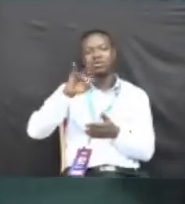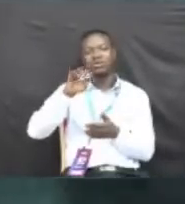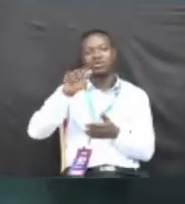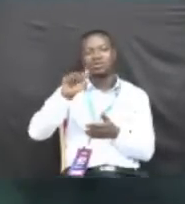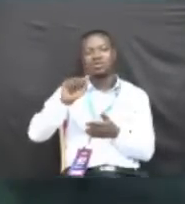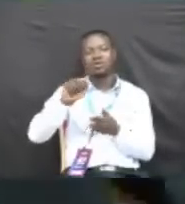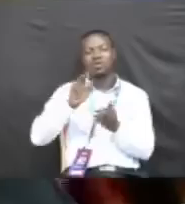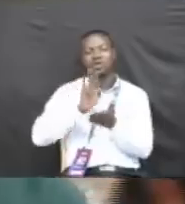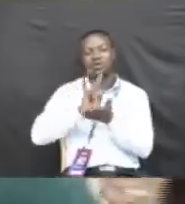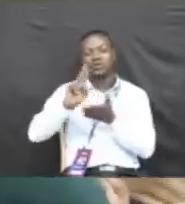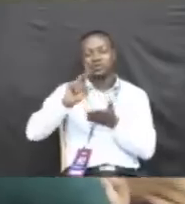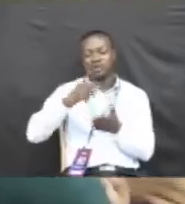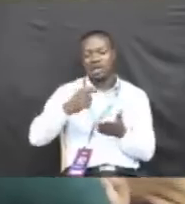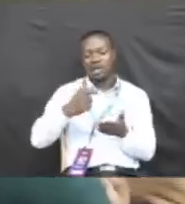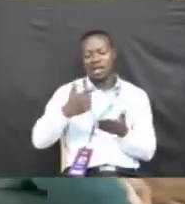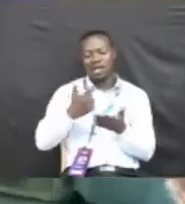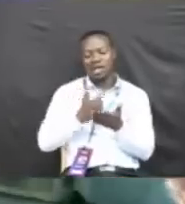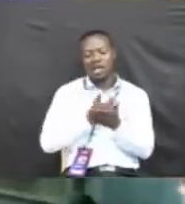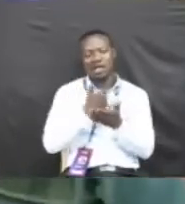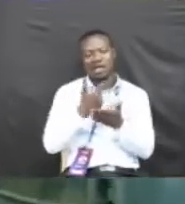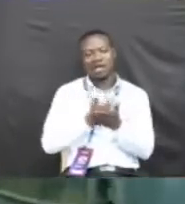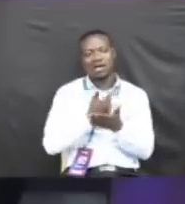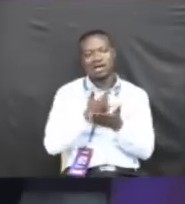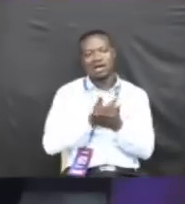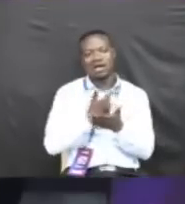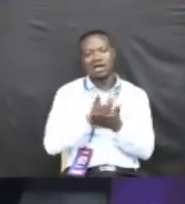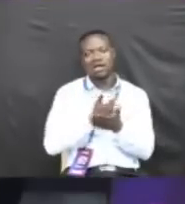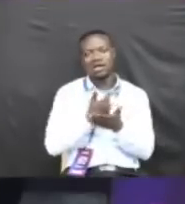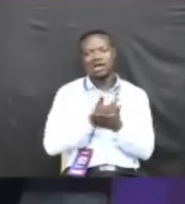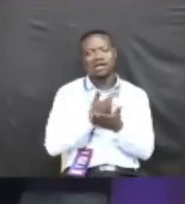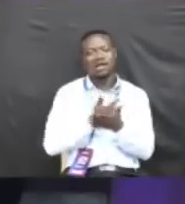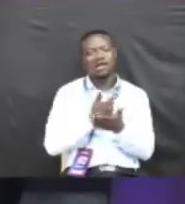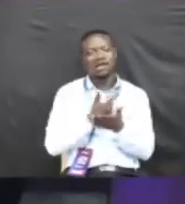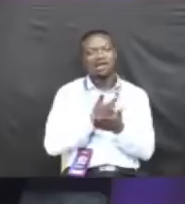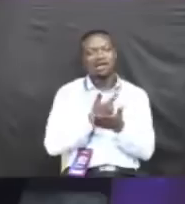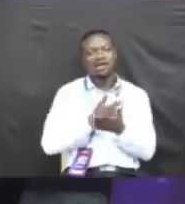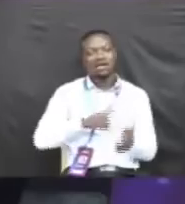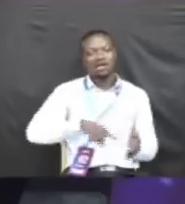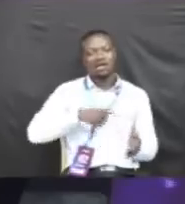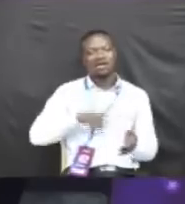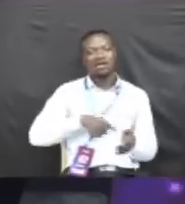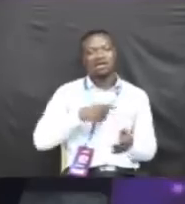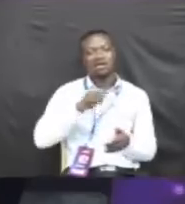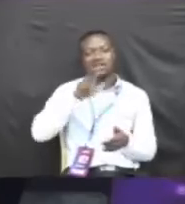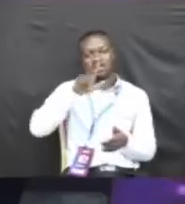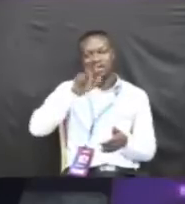School with a GPA of 3.93 almost four.